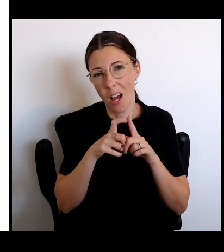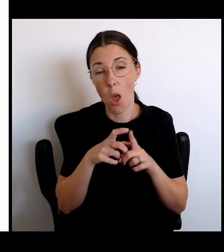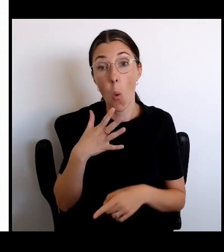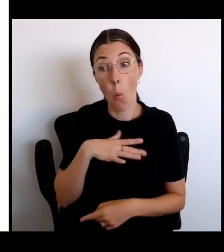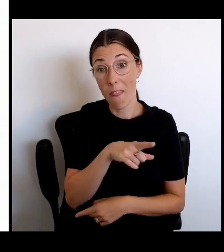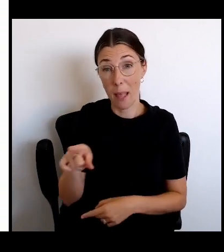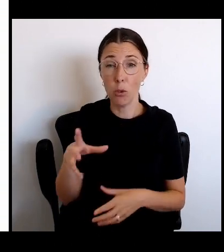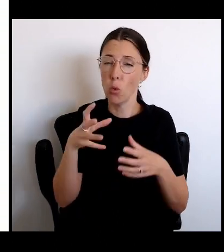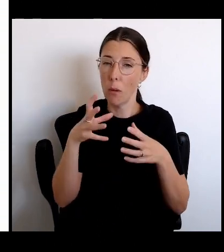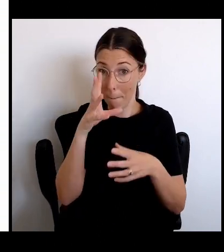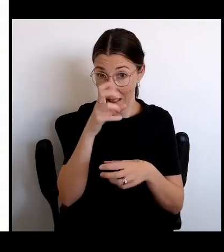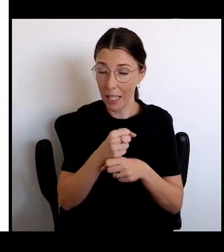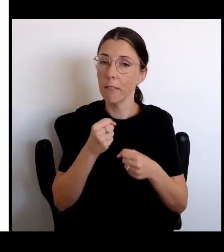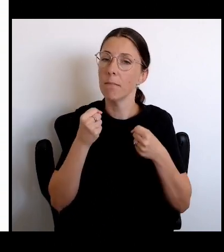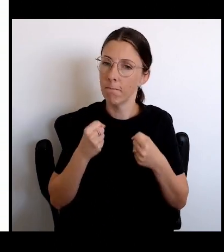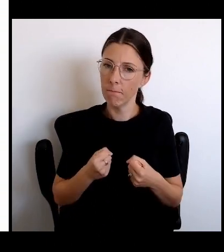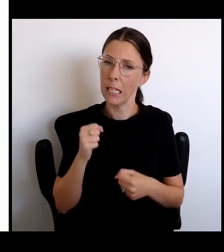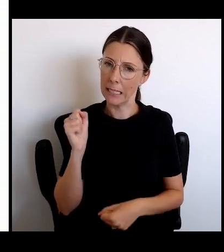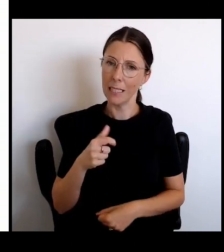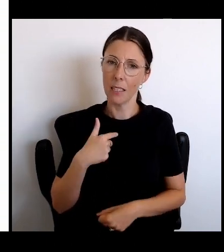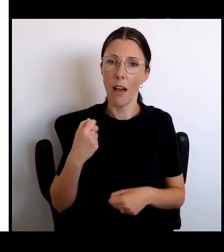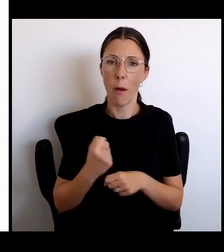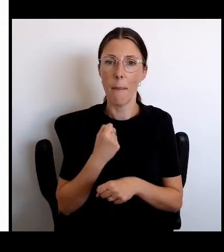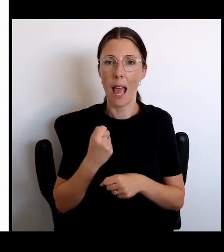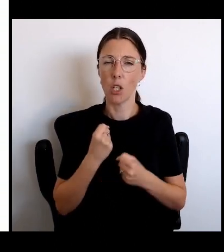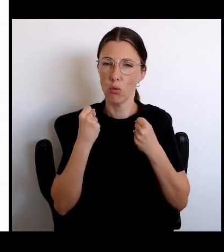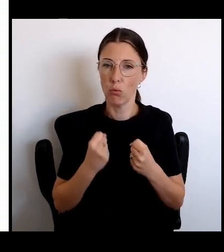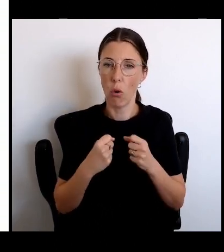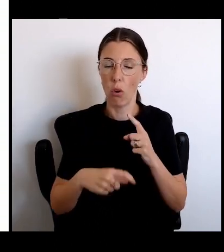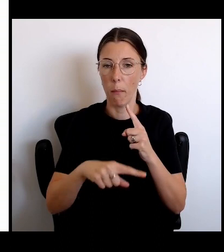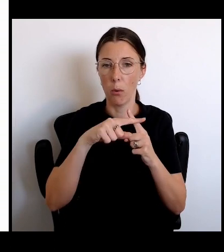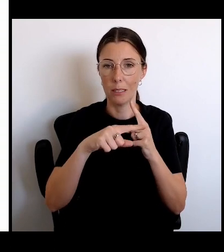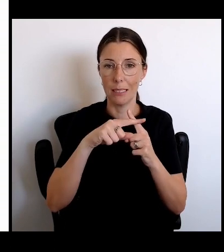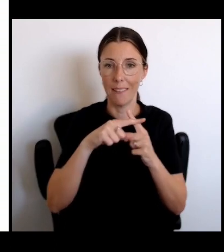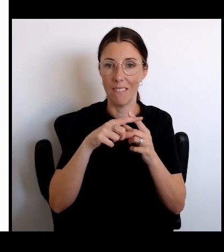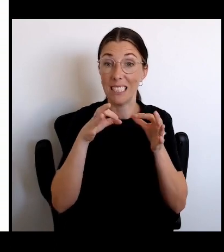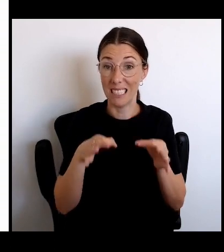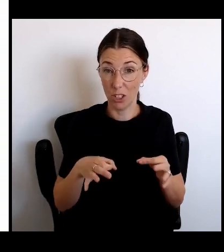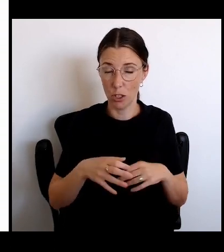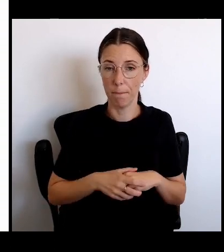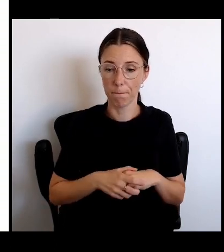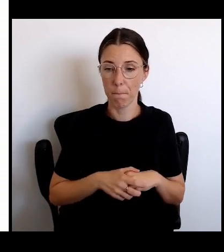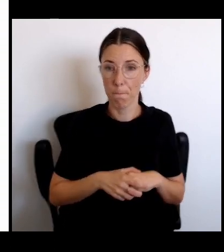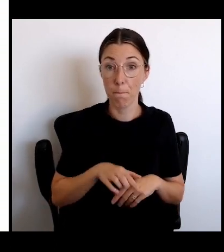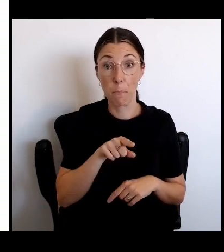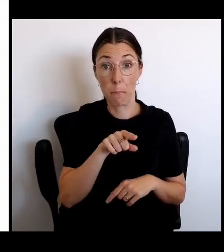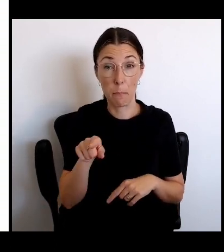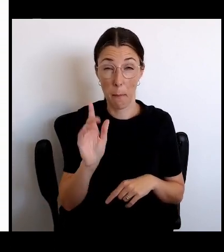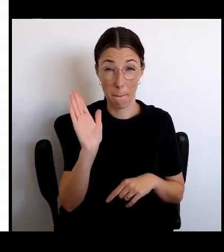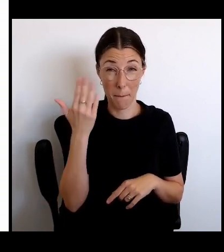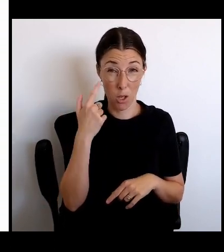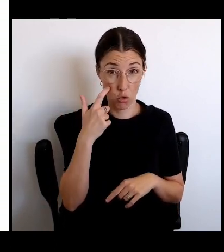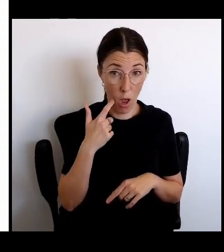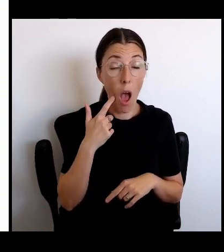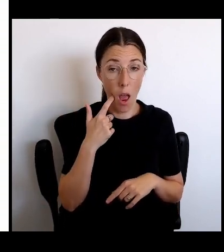have made a really strong and positive decision. They've tried it and they've made the best decision to not